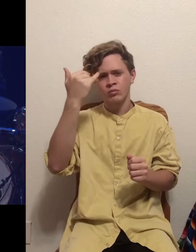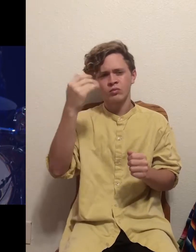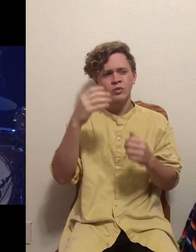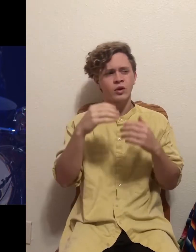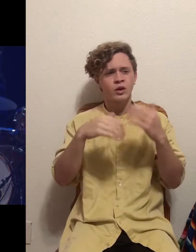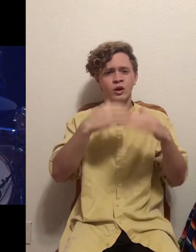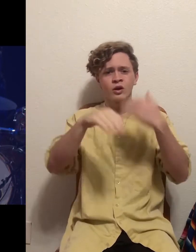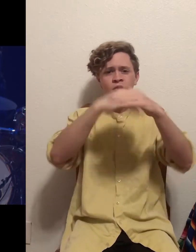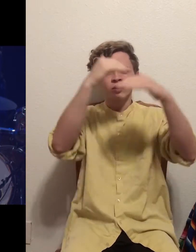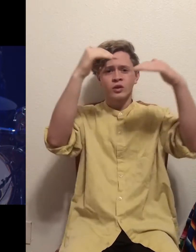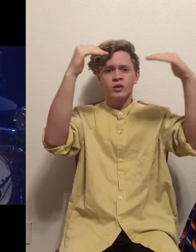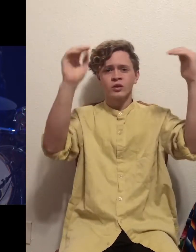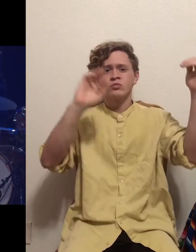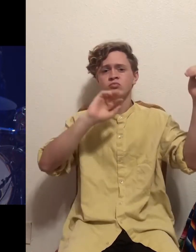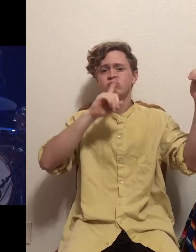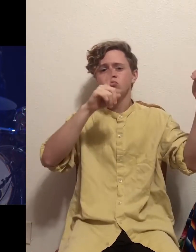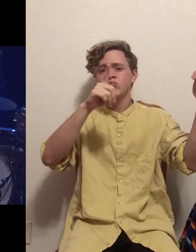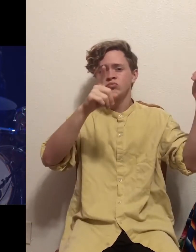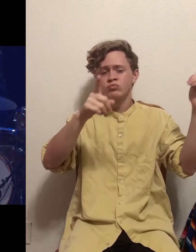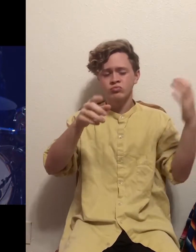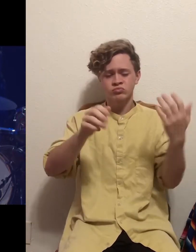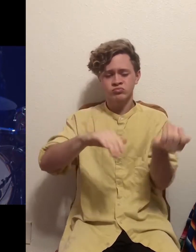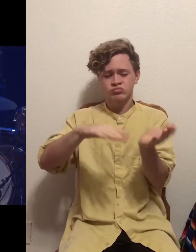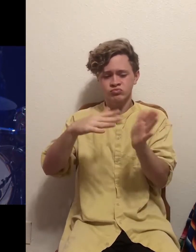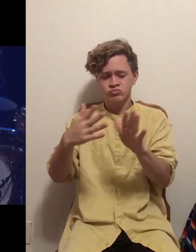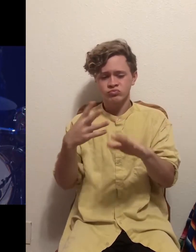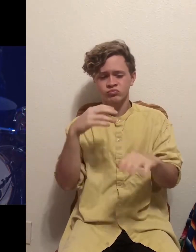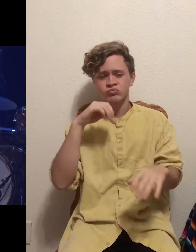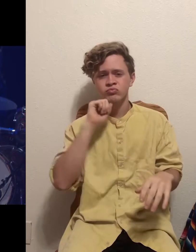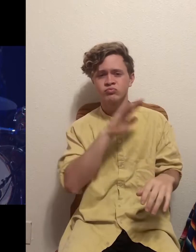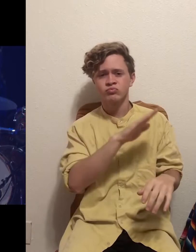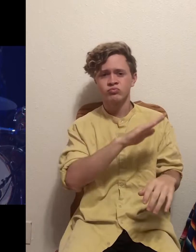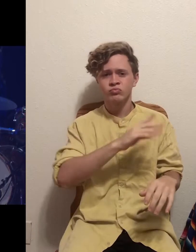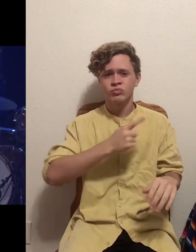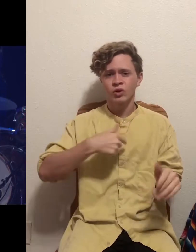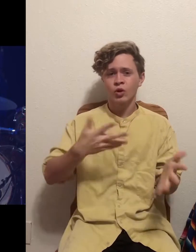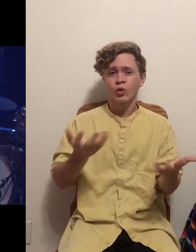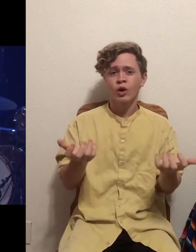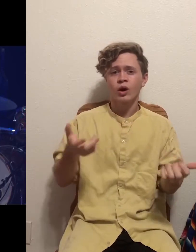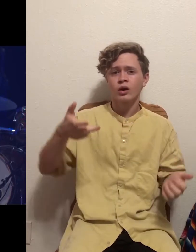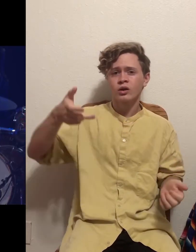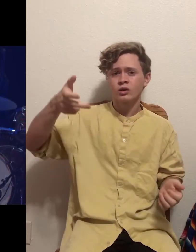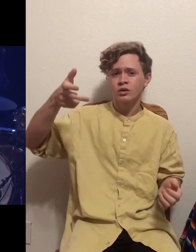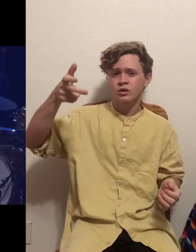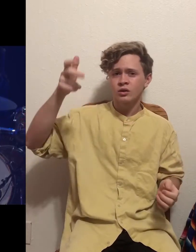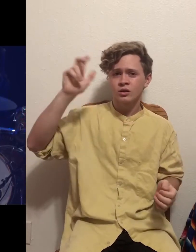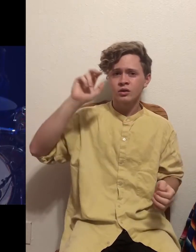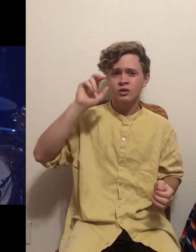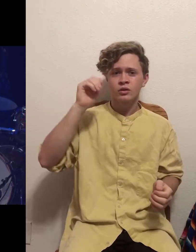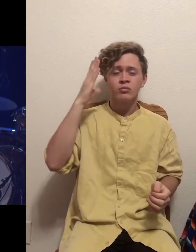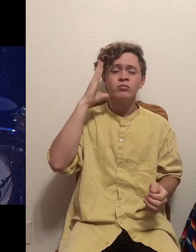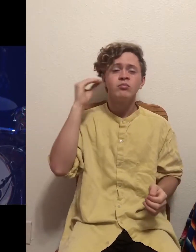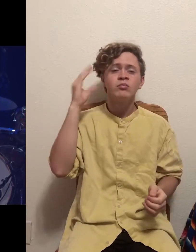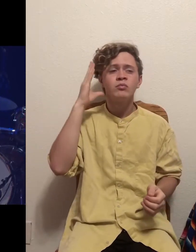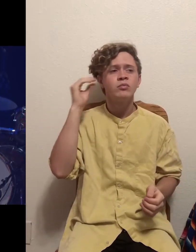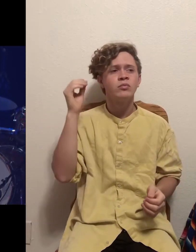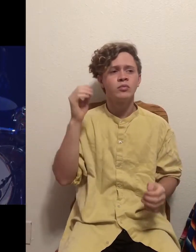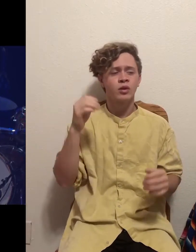So heaven is real, and death is a lie. I want to